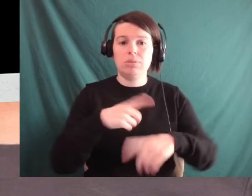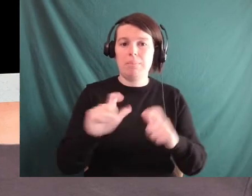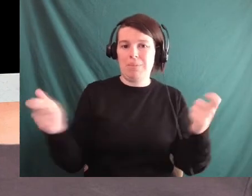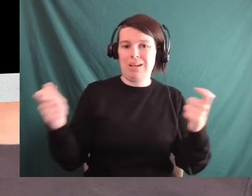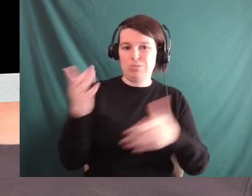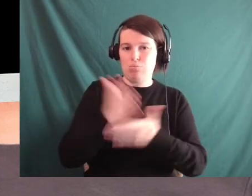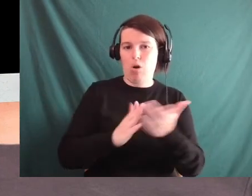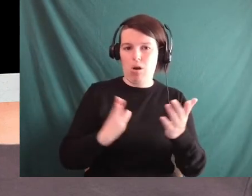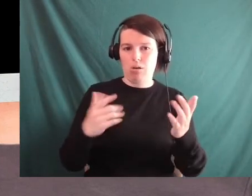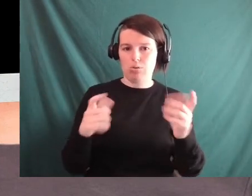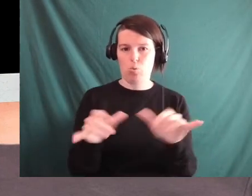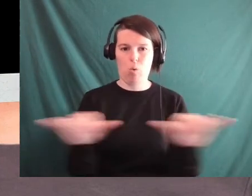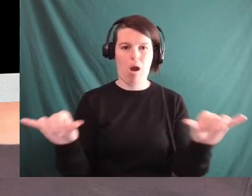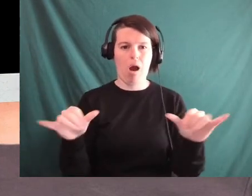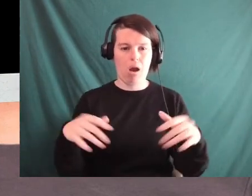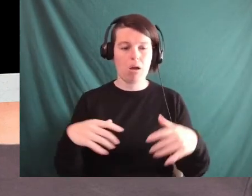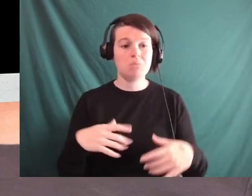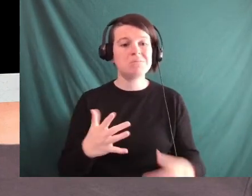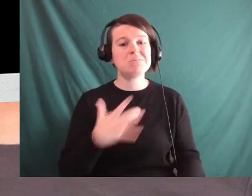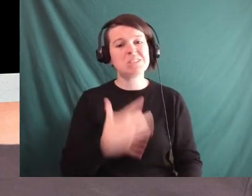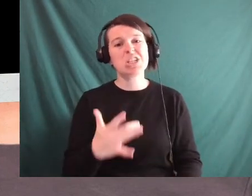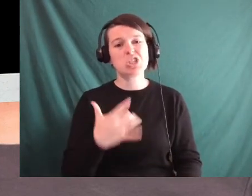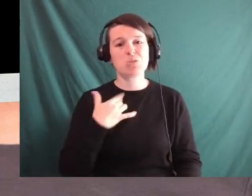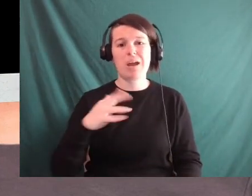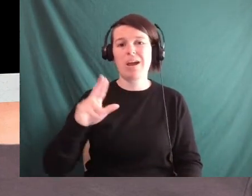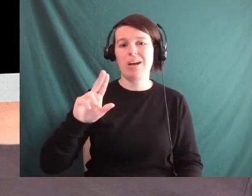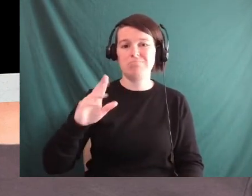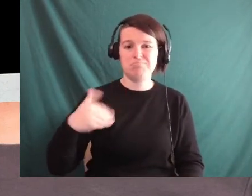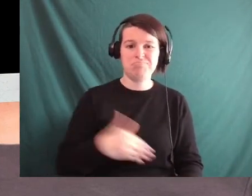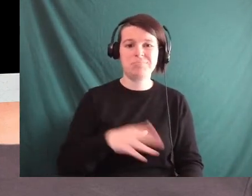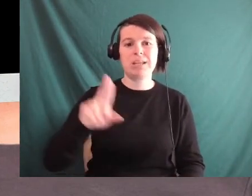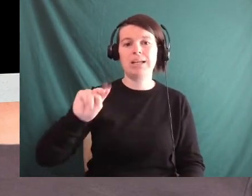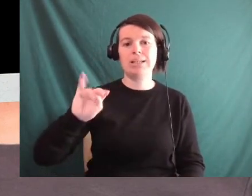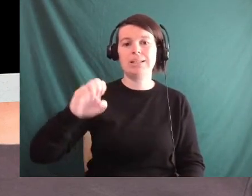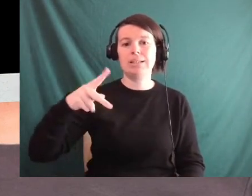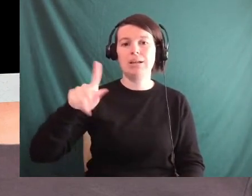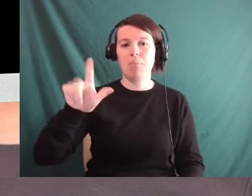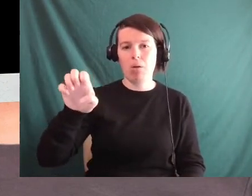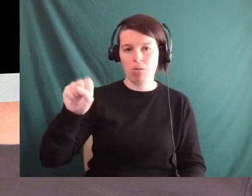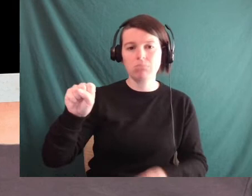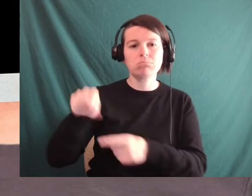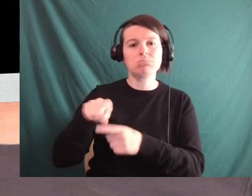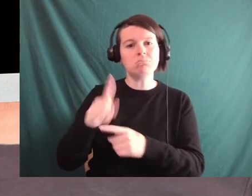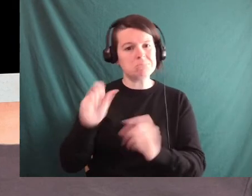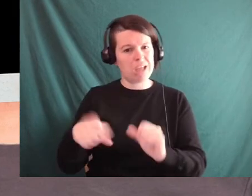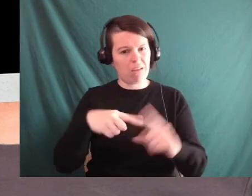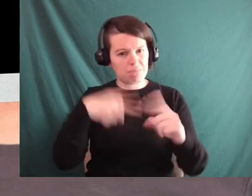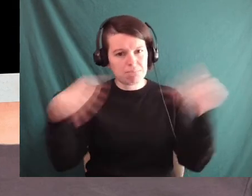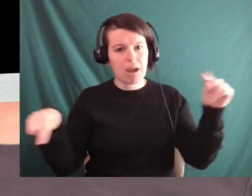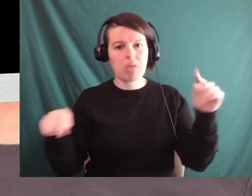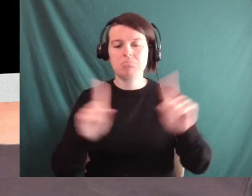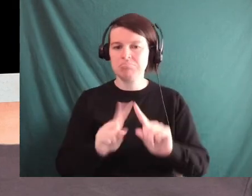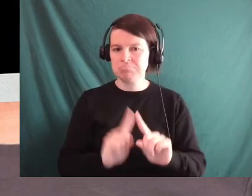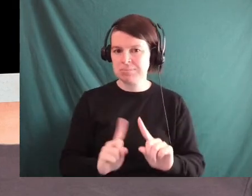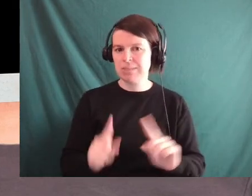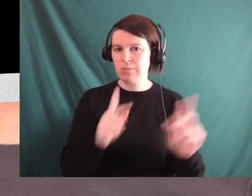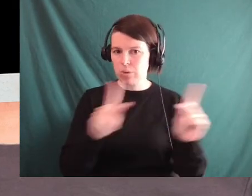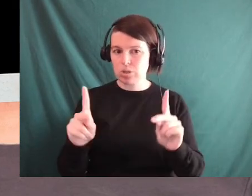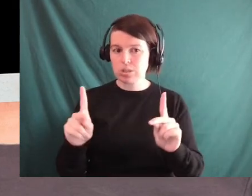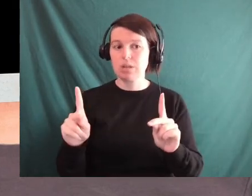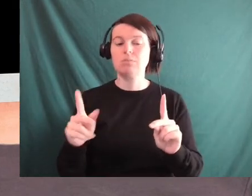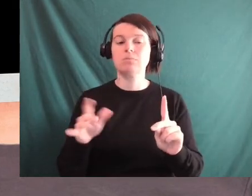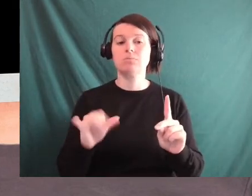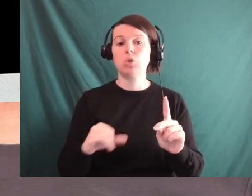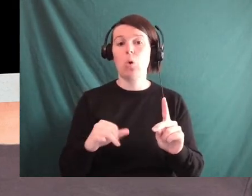chest. Generally, this is going to be right at your nipples, but it can vary from person to person. And then take that number and round it to the